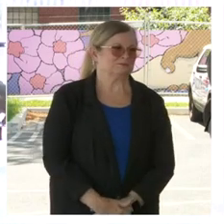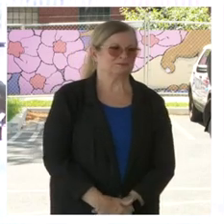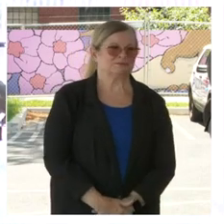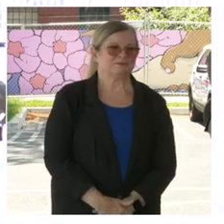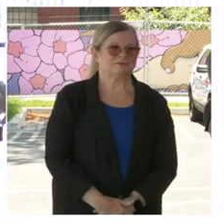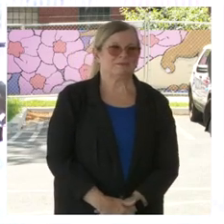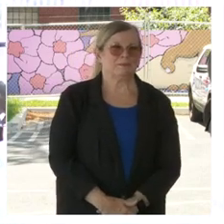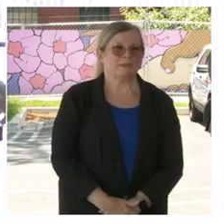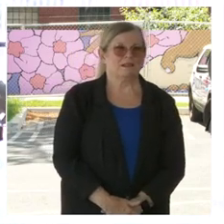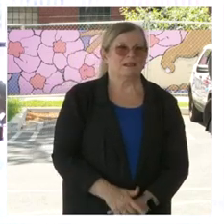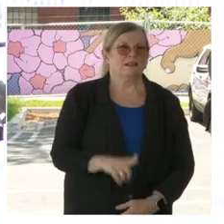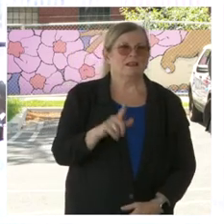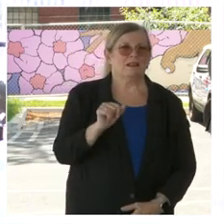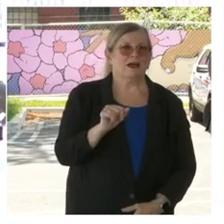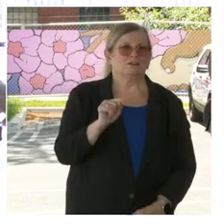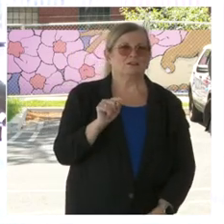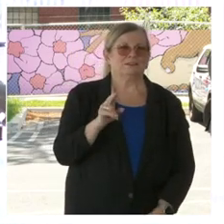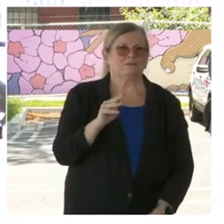Latrina Owens.